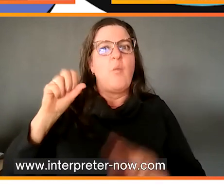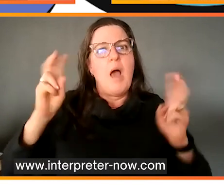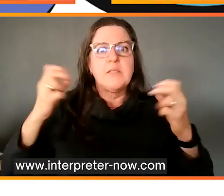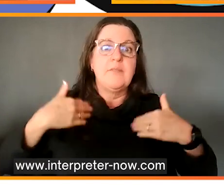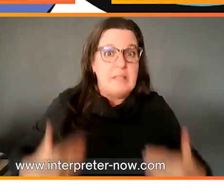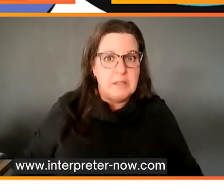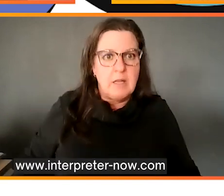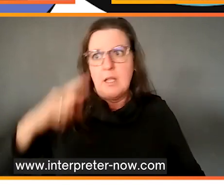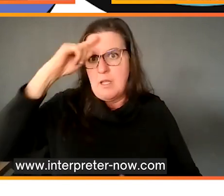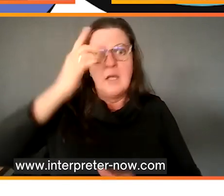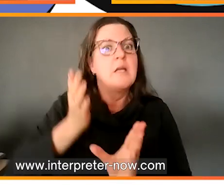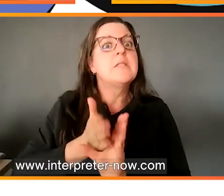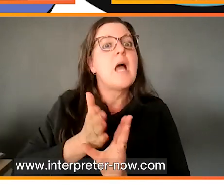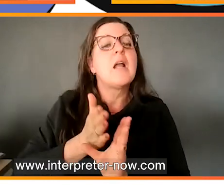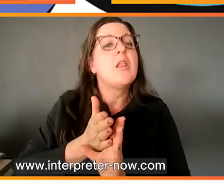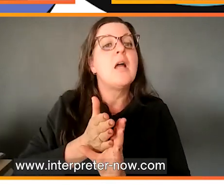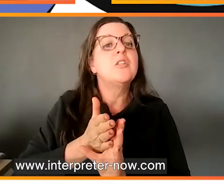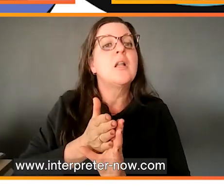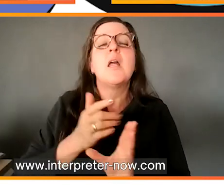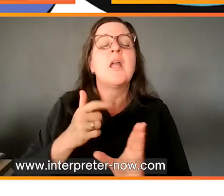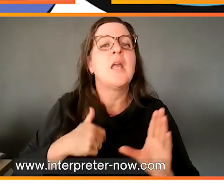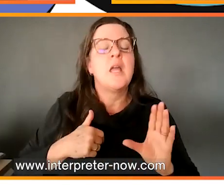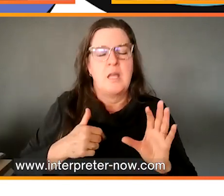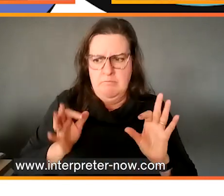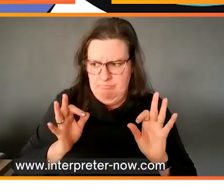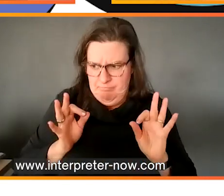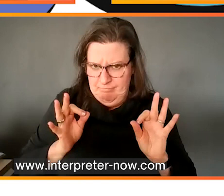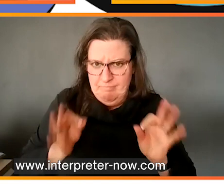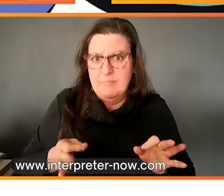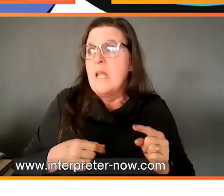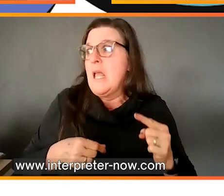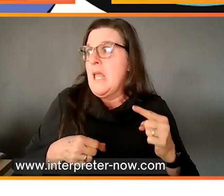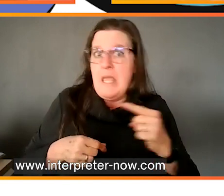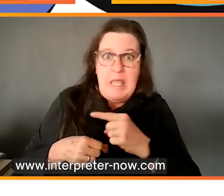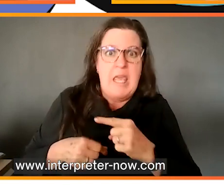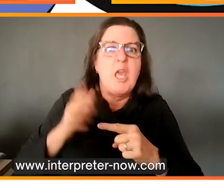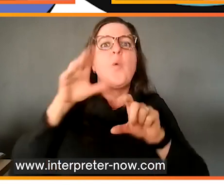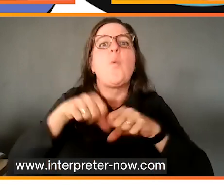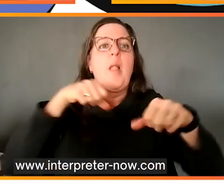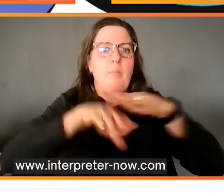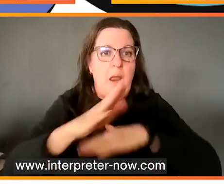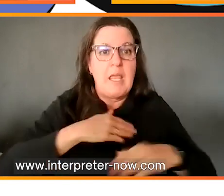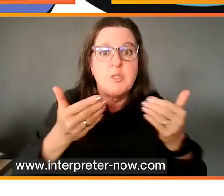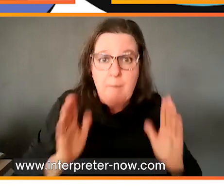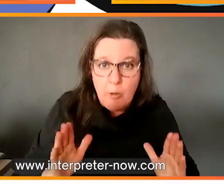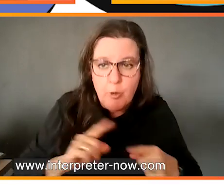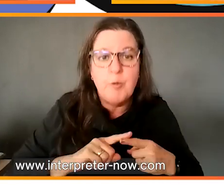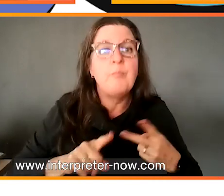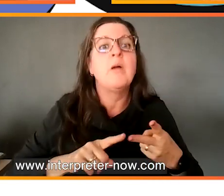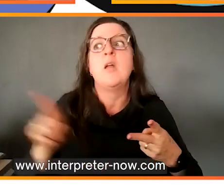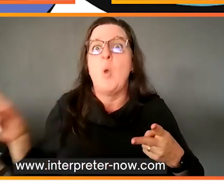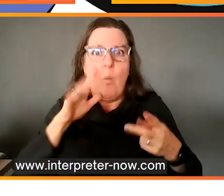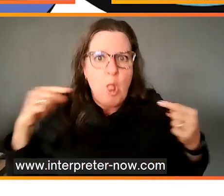I was physically and psychologically, I was convinced that that hotel employee was going to break into